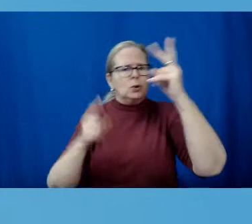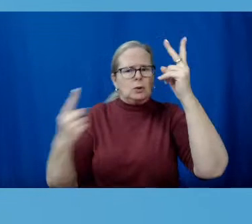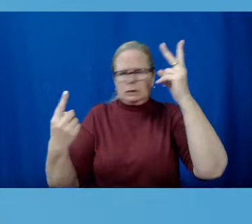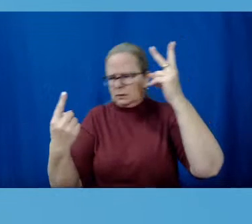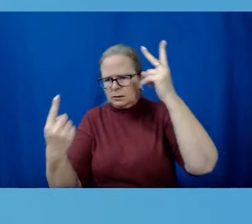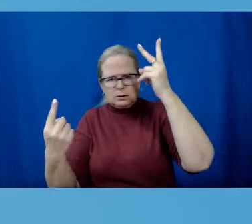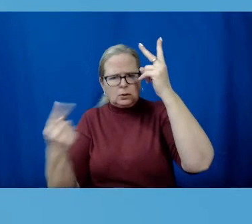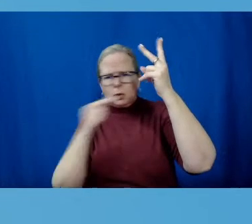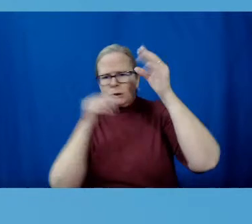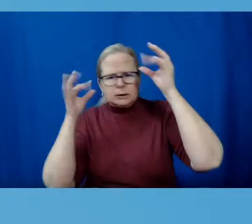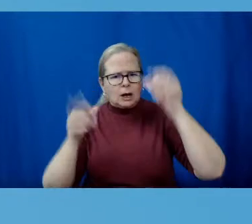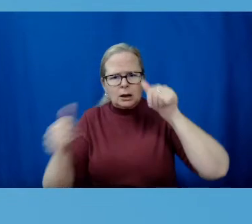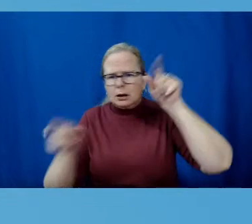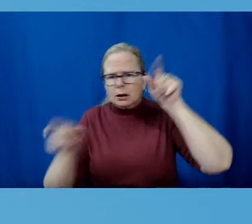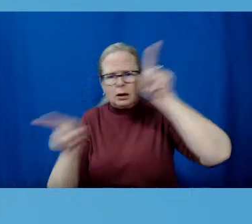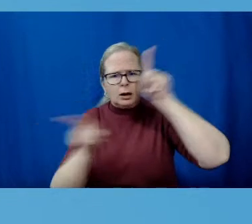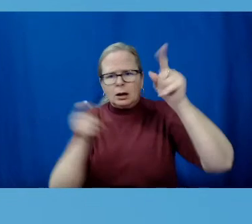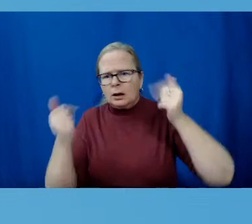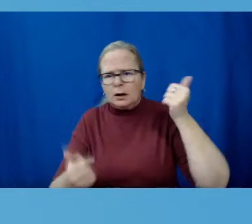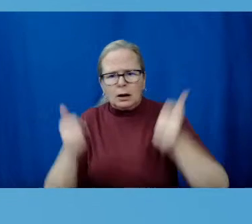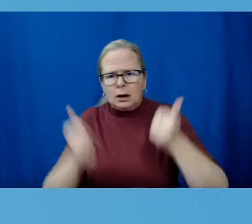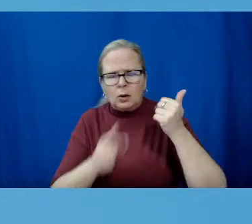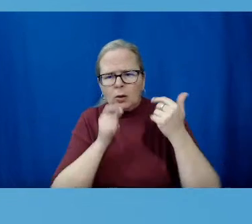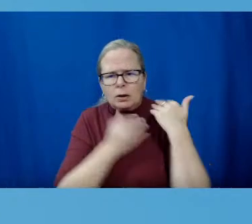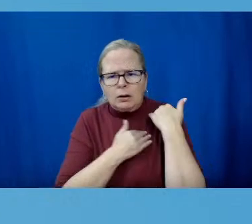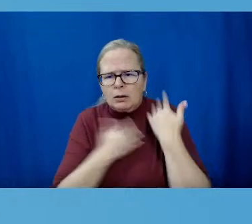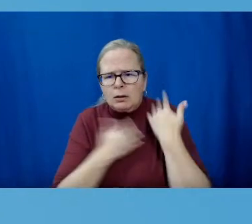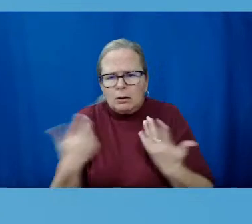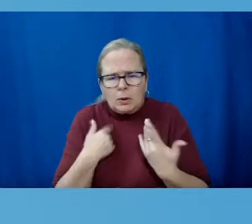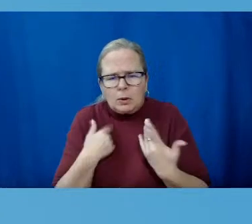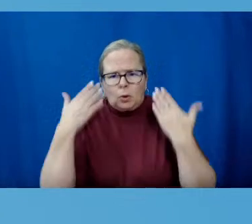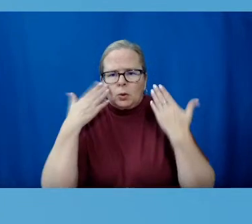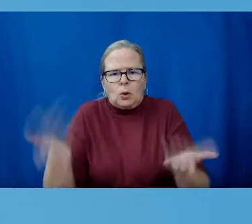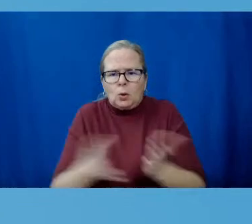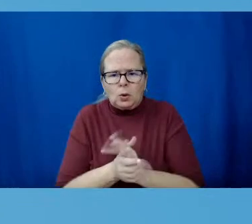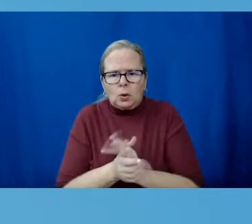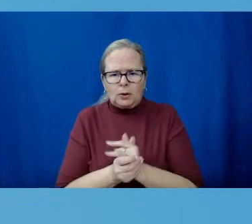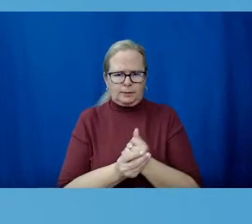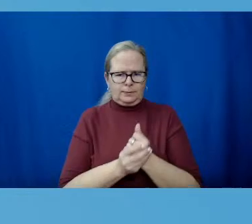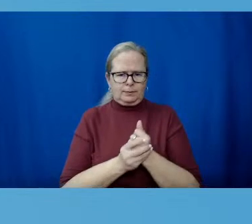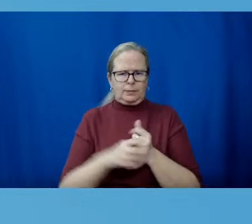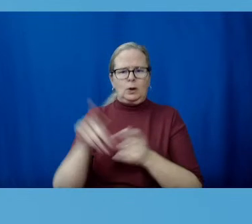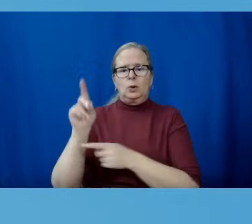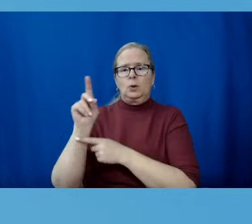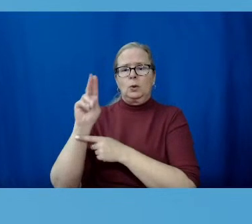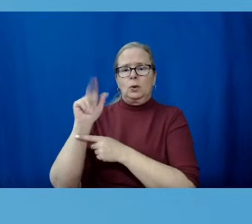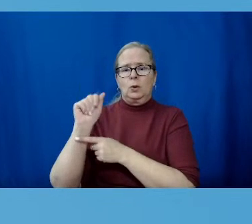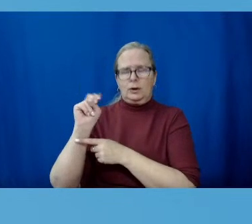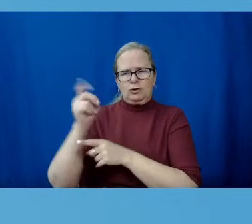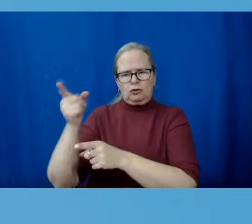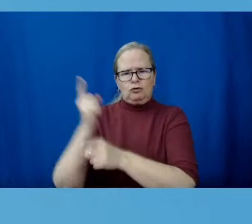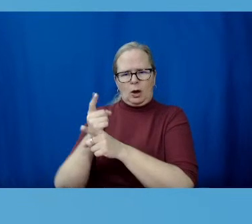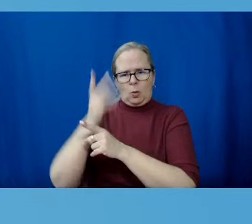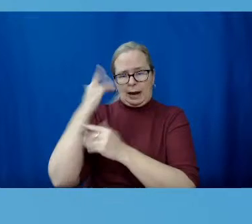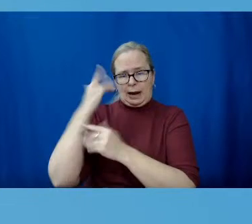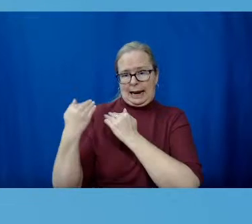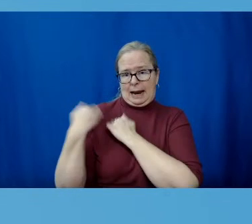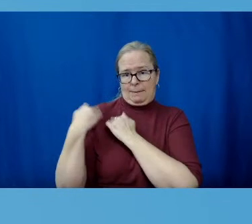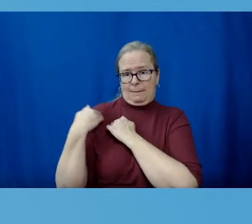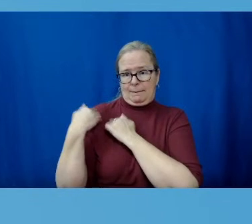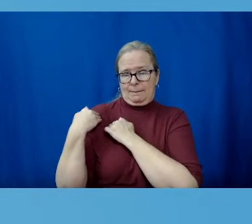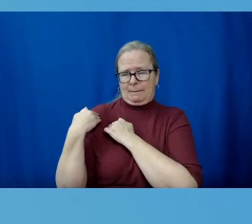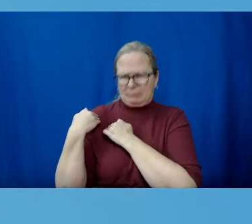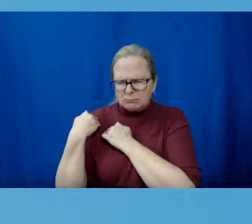So the argument you made, Duane, about accountability is actually more confusing from an accountability standpoint. We need to know who's making the decisions, and we